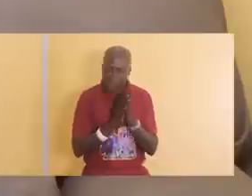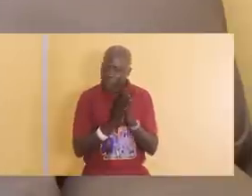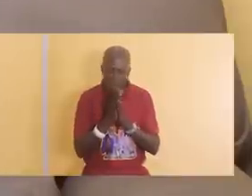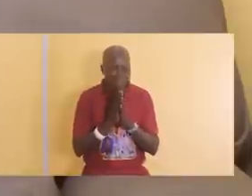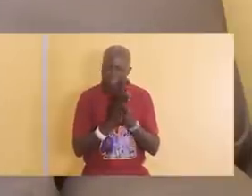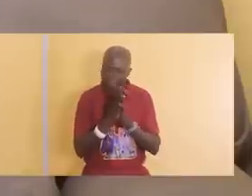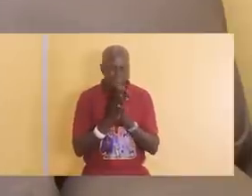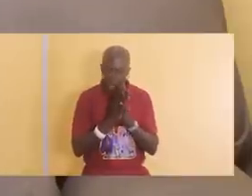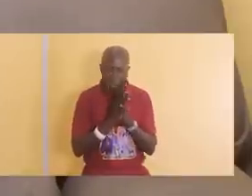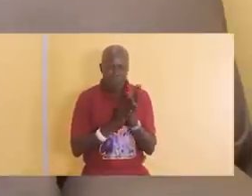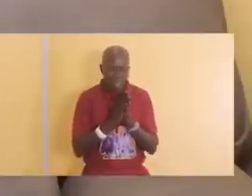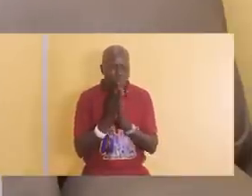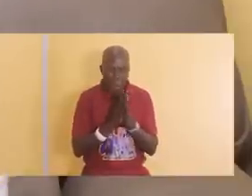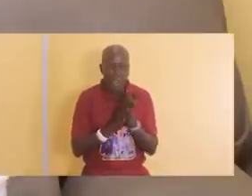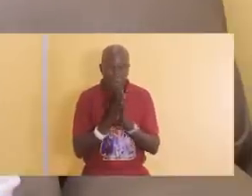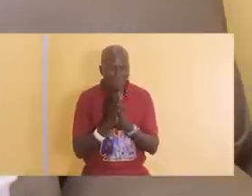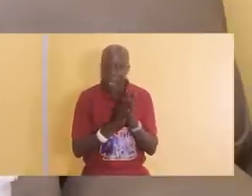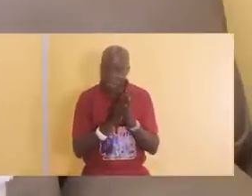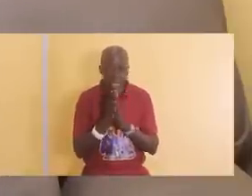fa